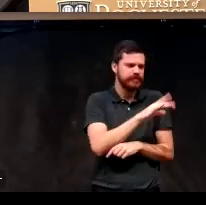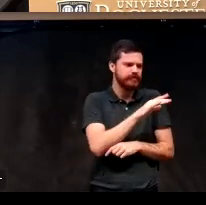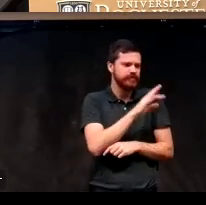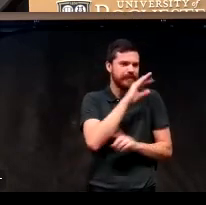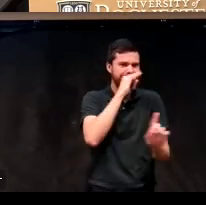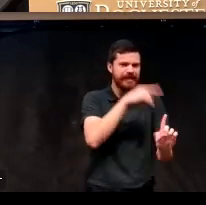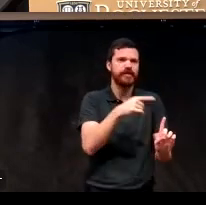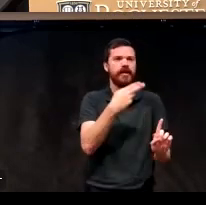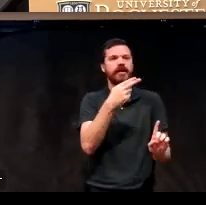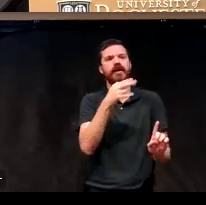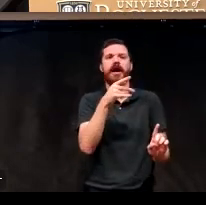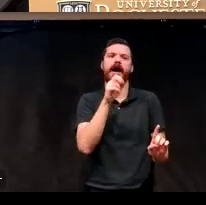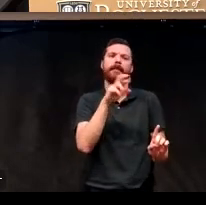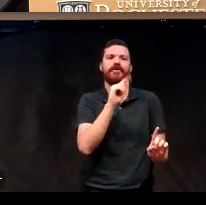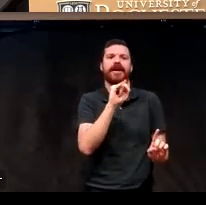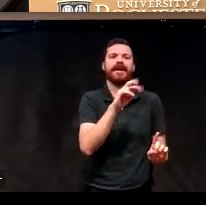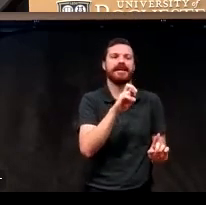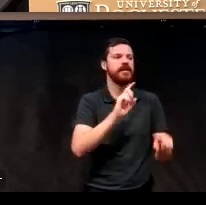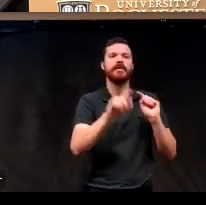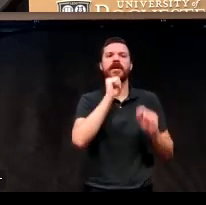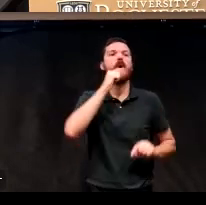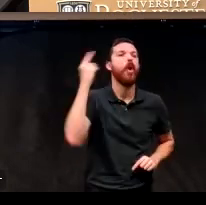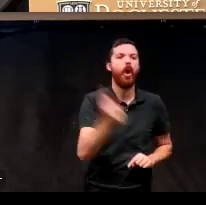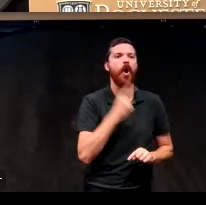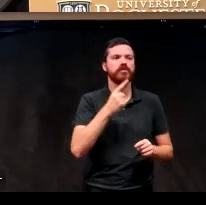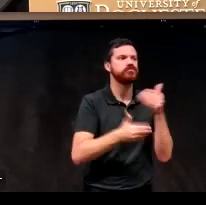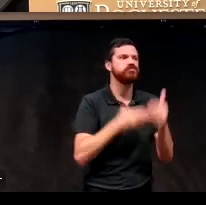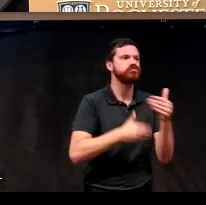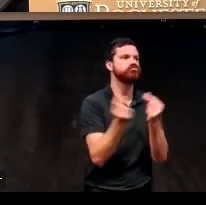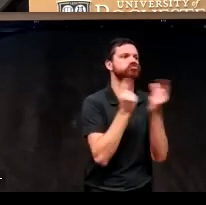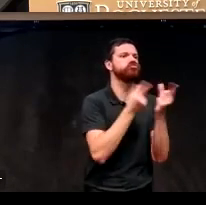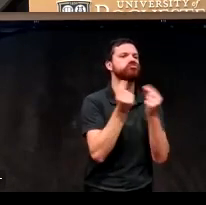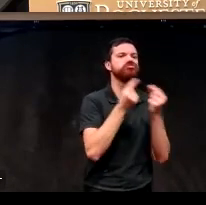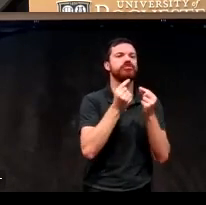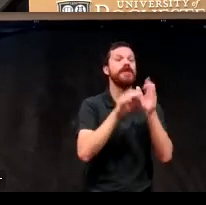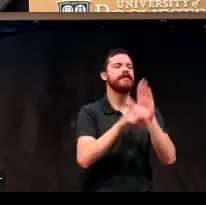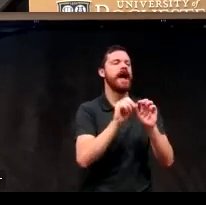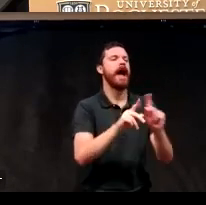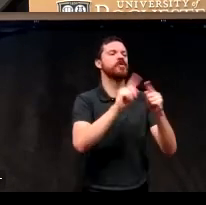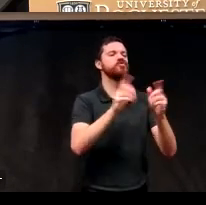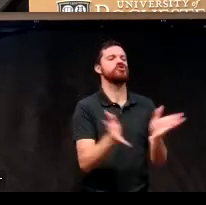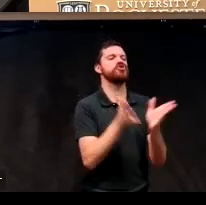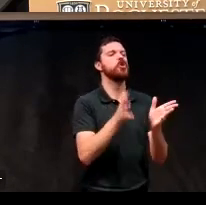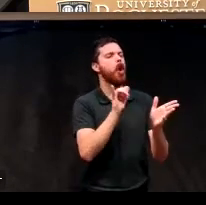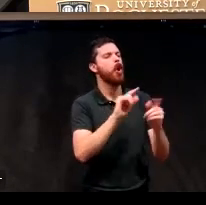always hyperactive. So let's look for those opportunities and sort of encourage that.